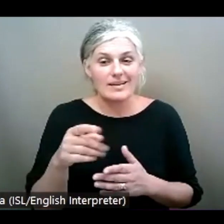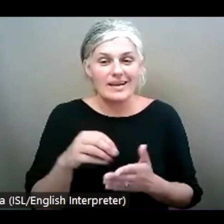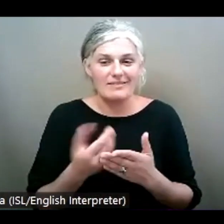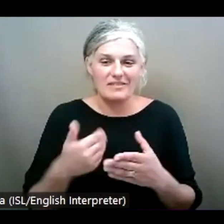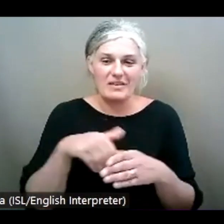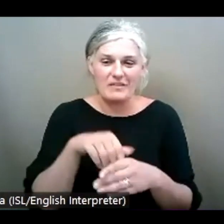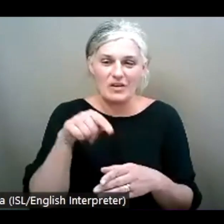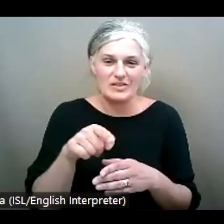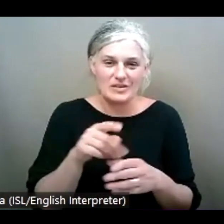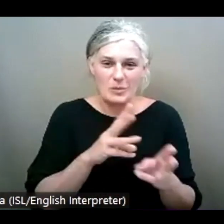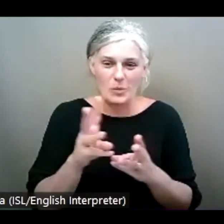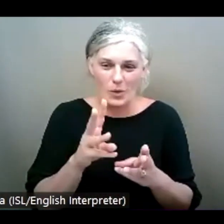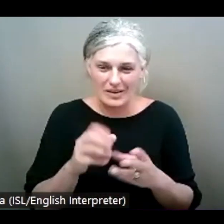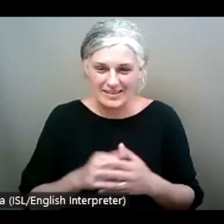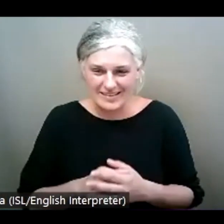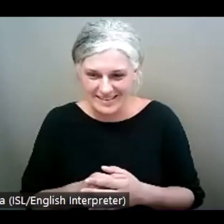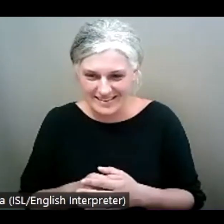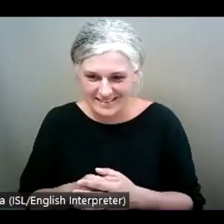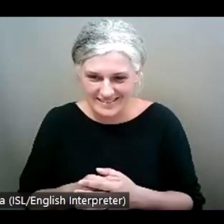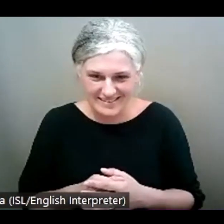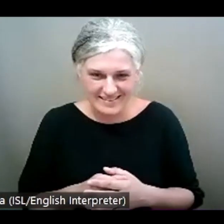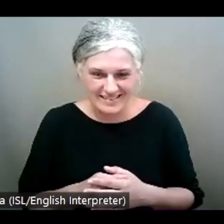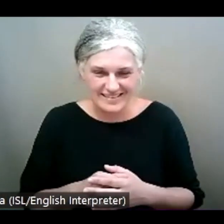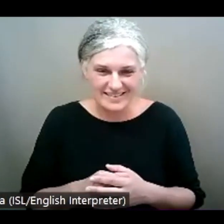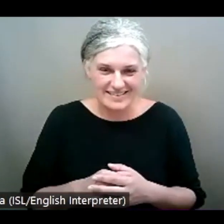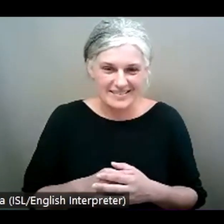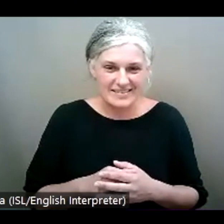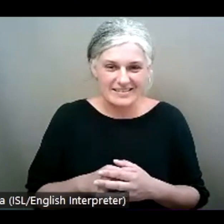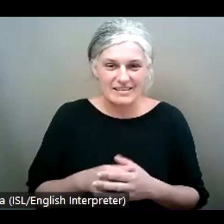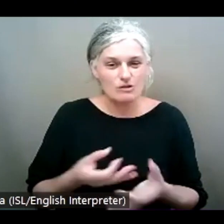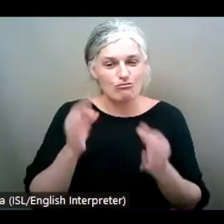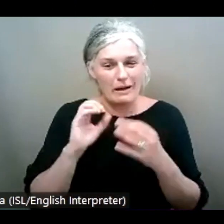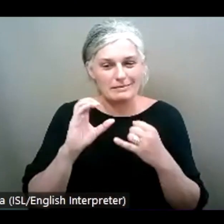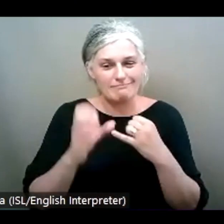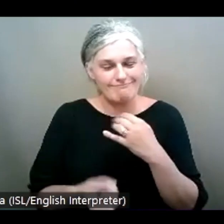on the road to the God, marathon, yeah. jumping up and free.